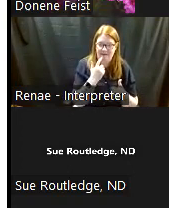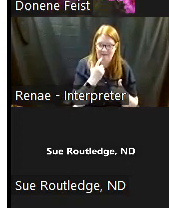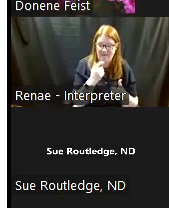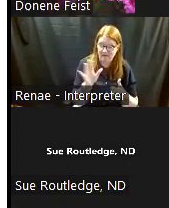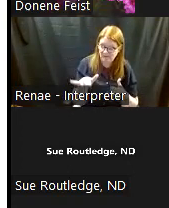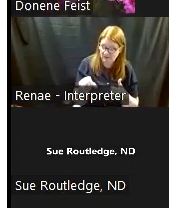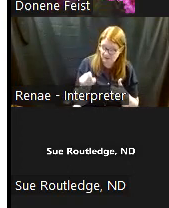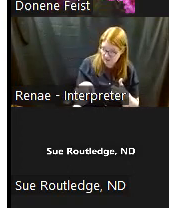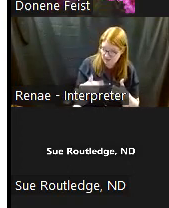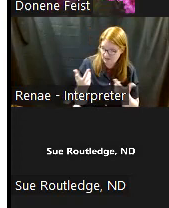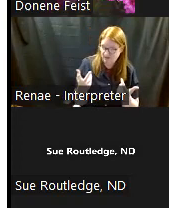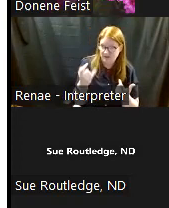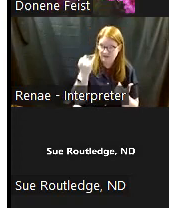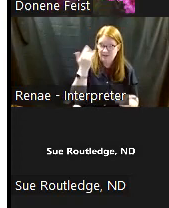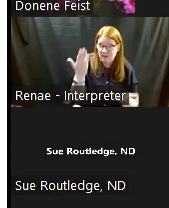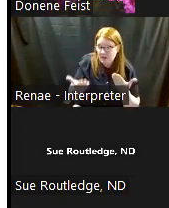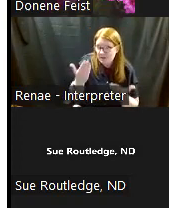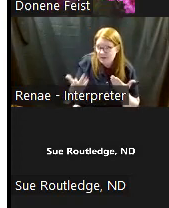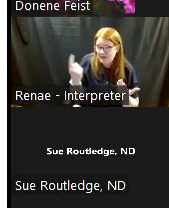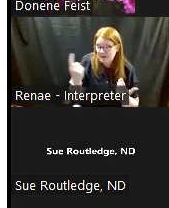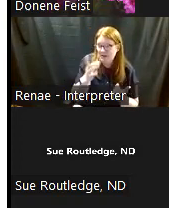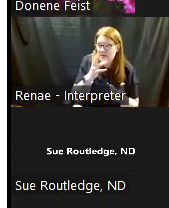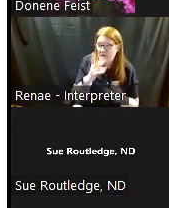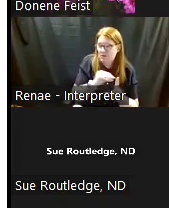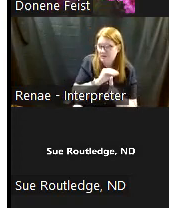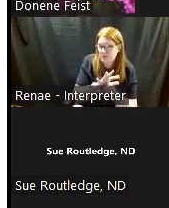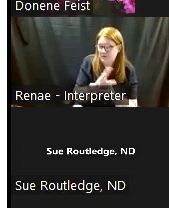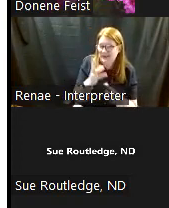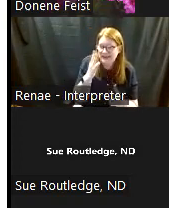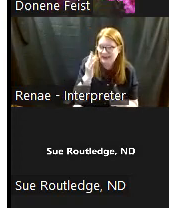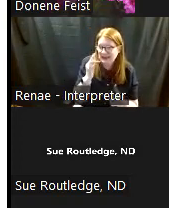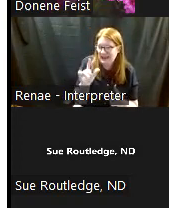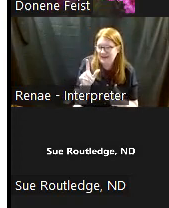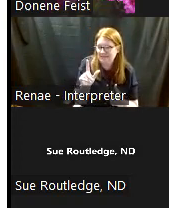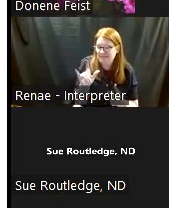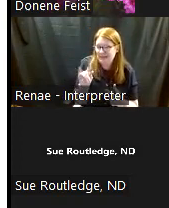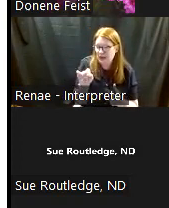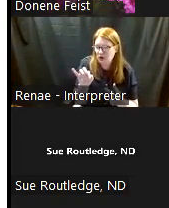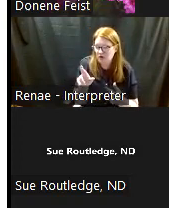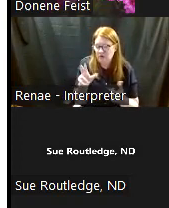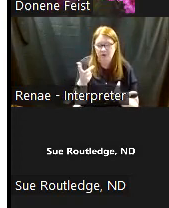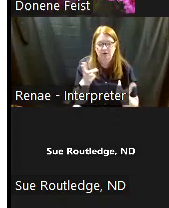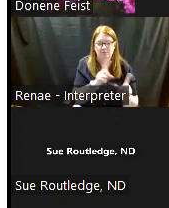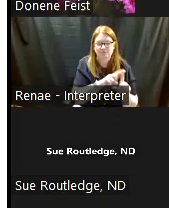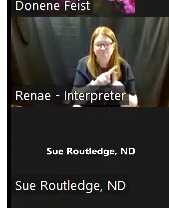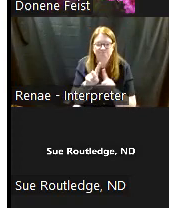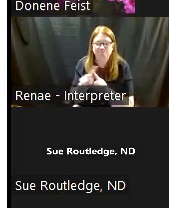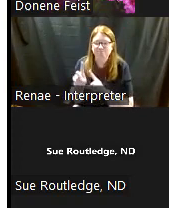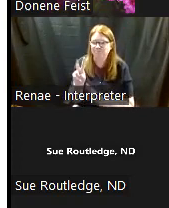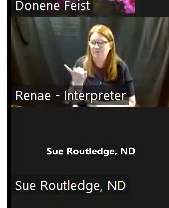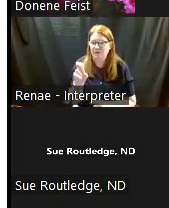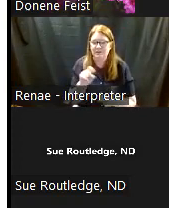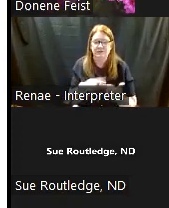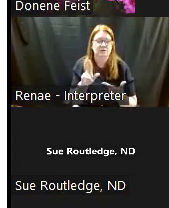if we're diagnosing hearing loss, if maybe that was something that mom was exposed to. A lot of different types of viruses,